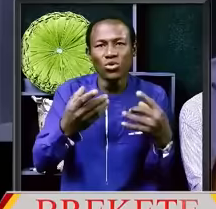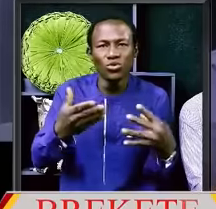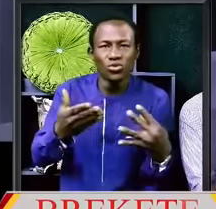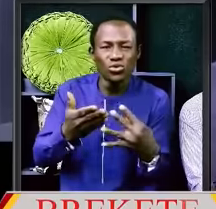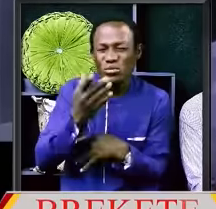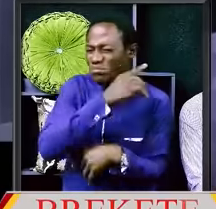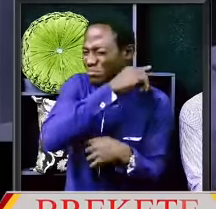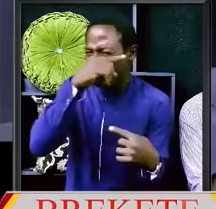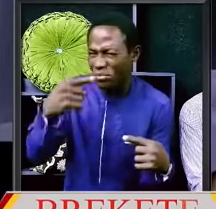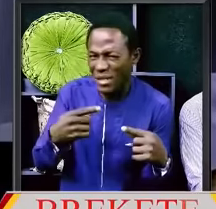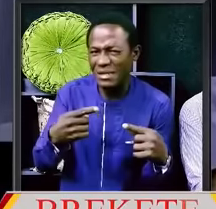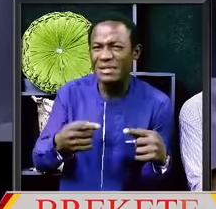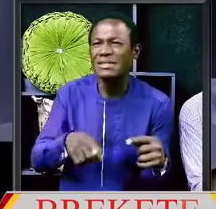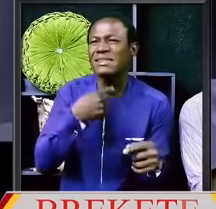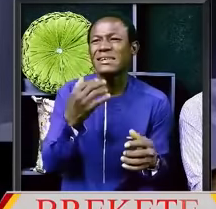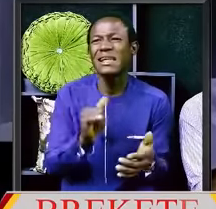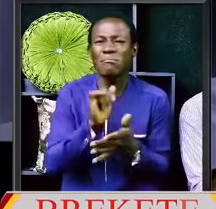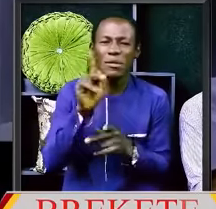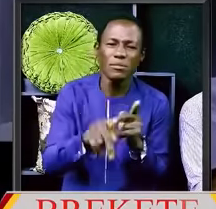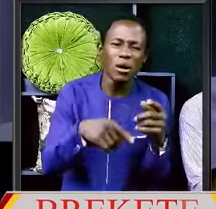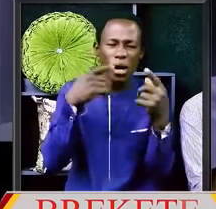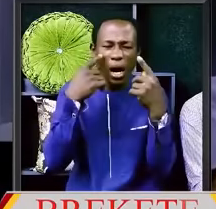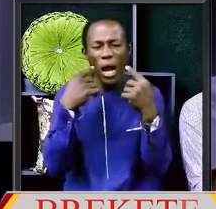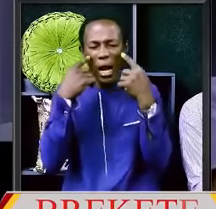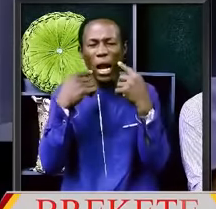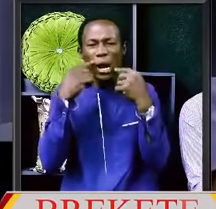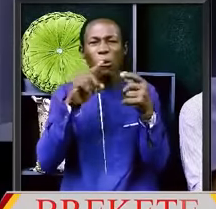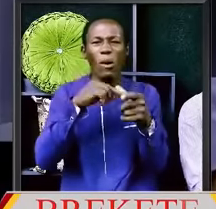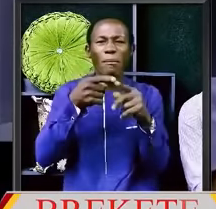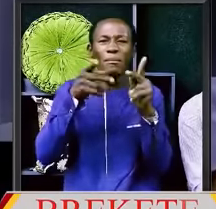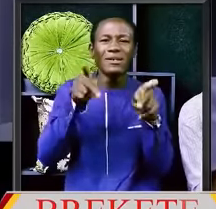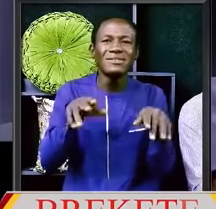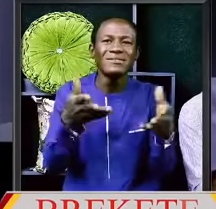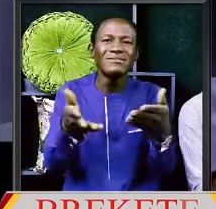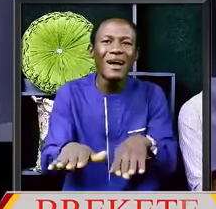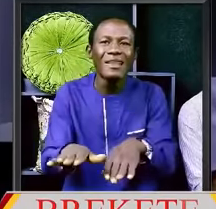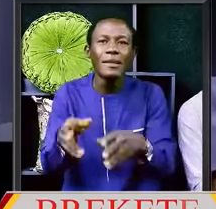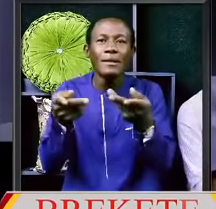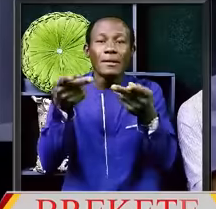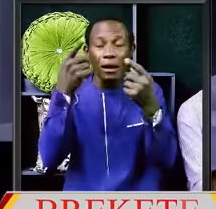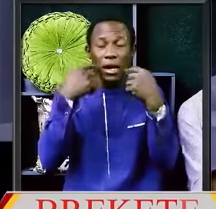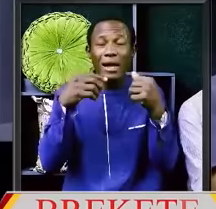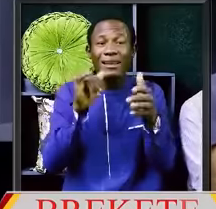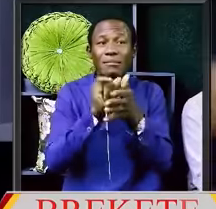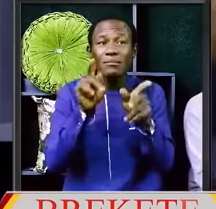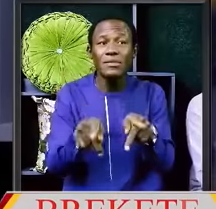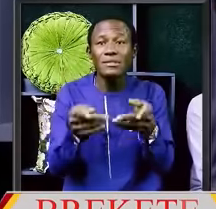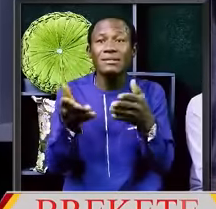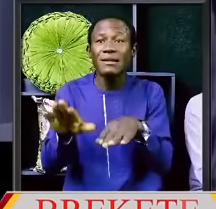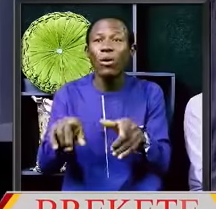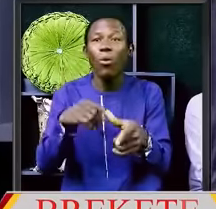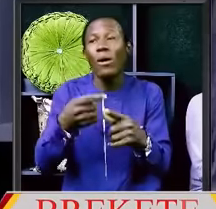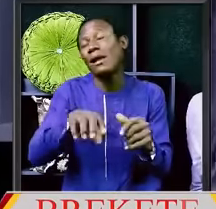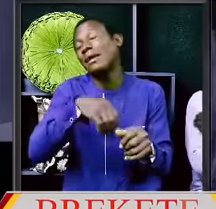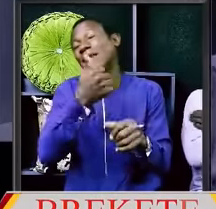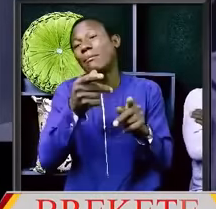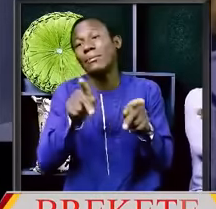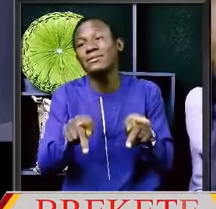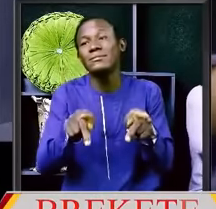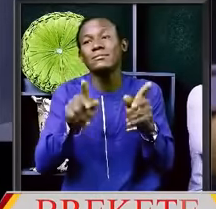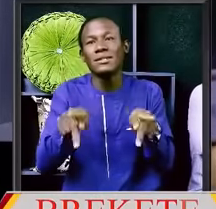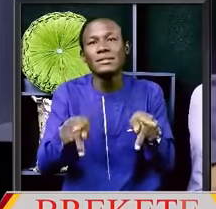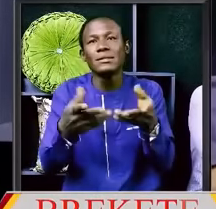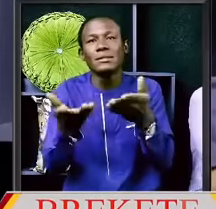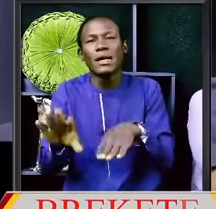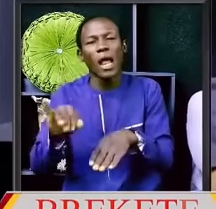Then they talk and say, people, they cry when person die. They cry where person, they cry when another person